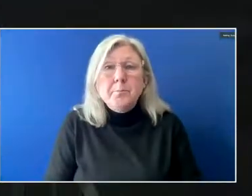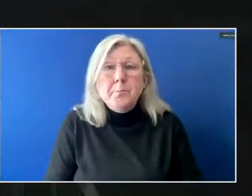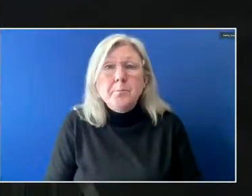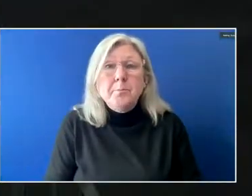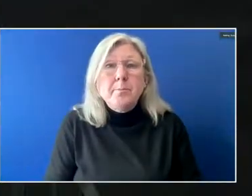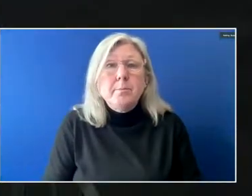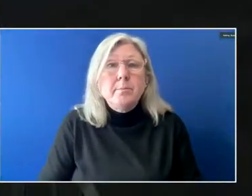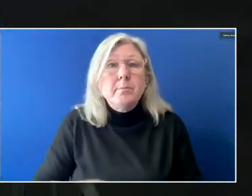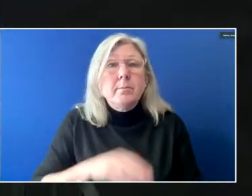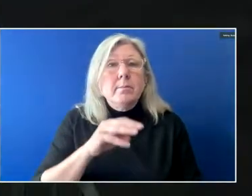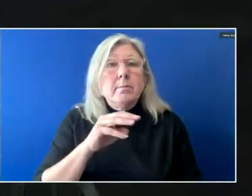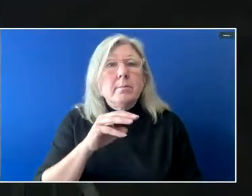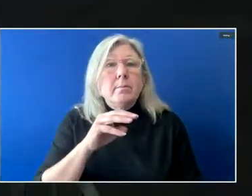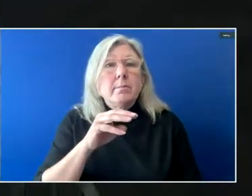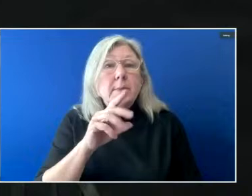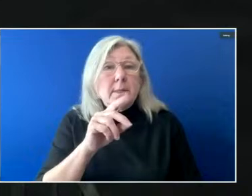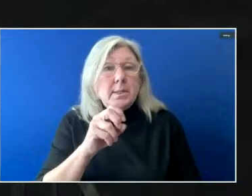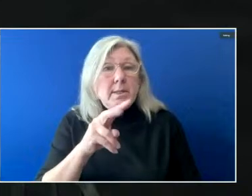Davis